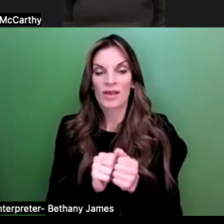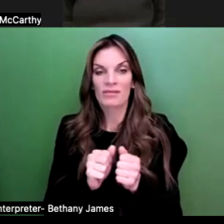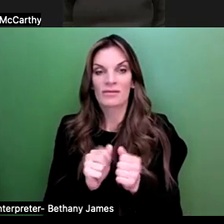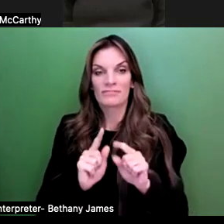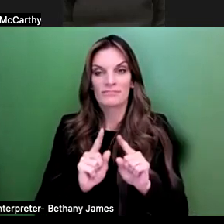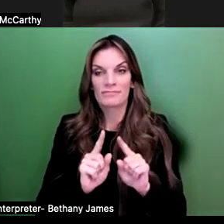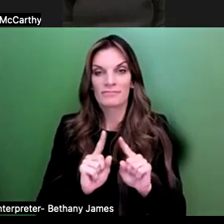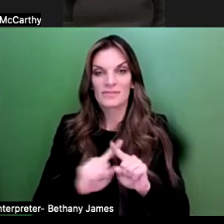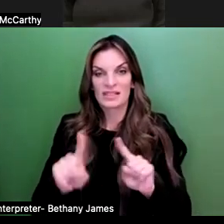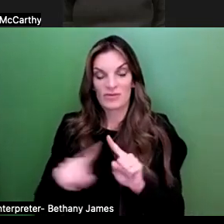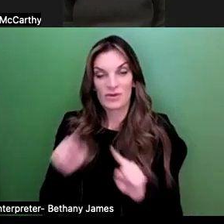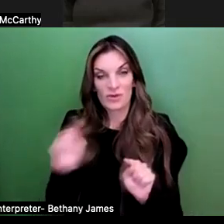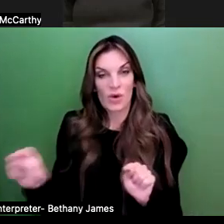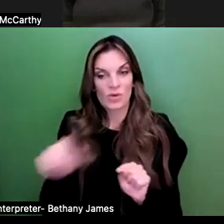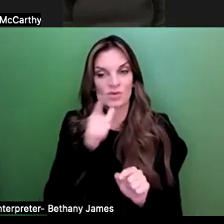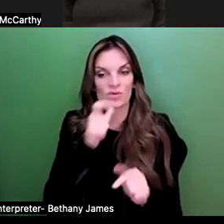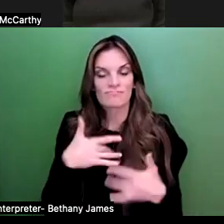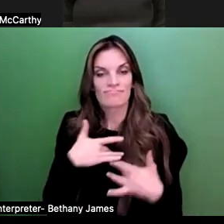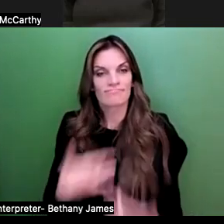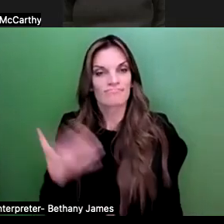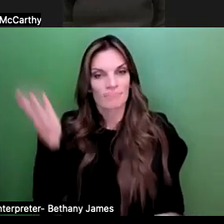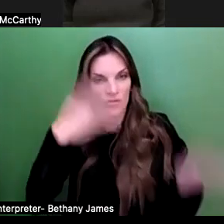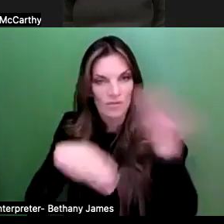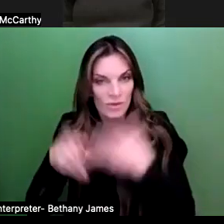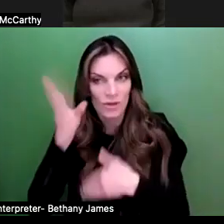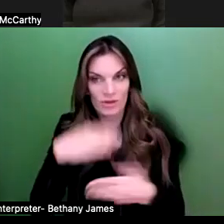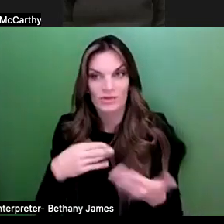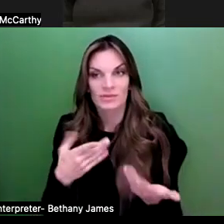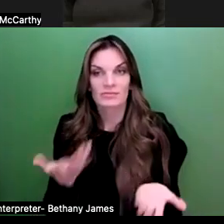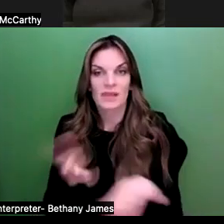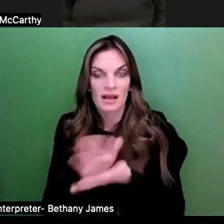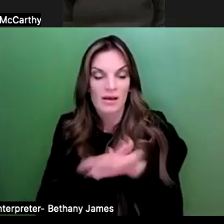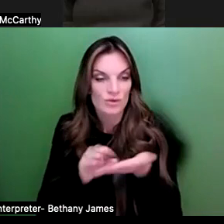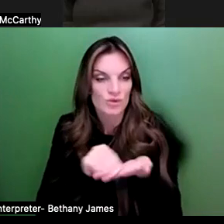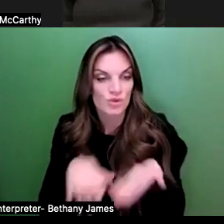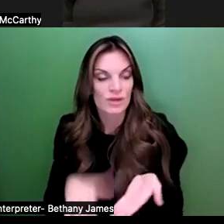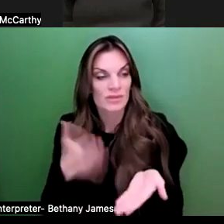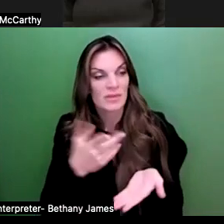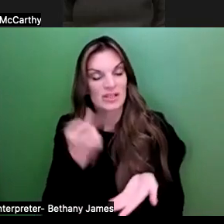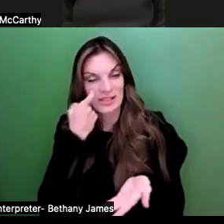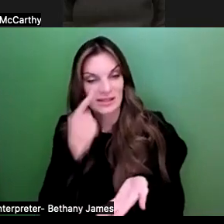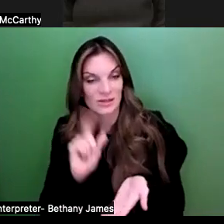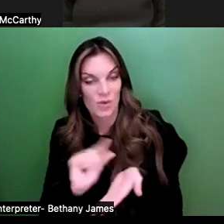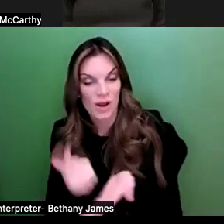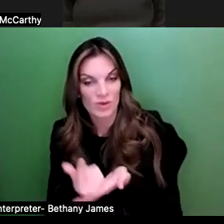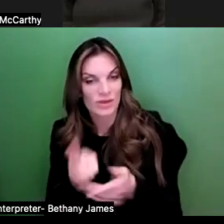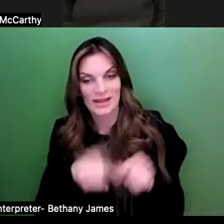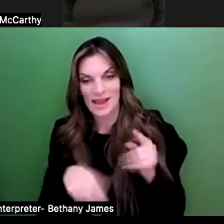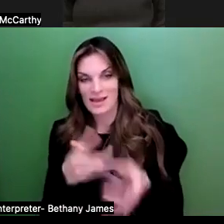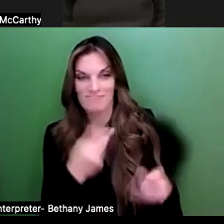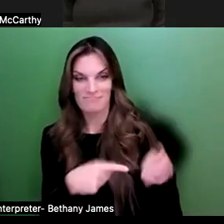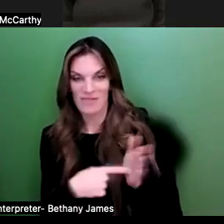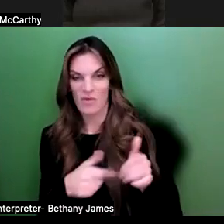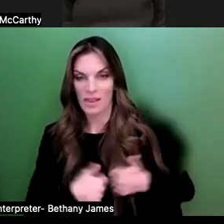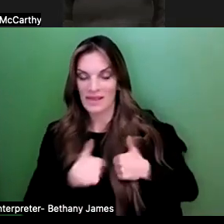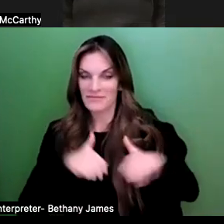the people that are not seen. Usually, the ones that the college student or the person who just graduated who cannot afford to live here, or